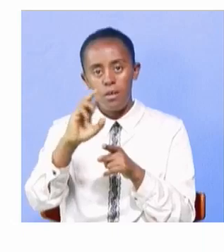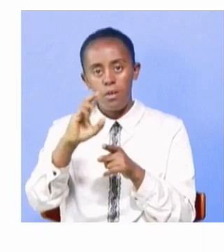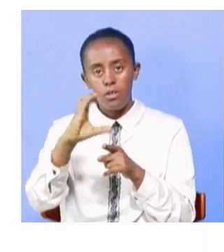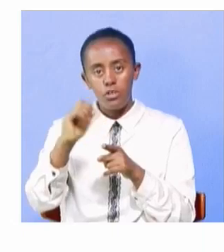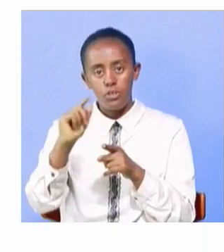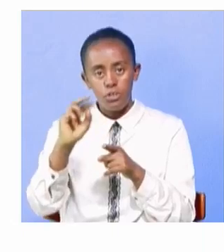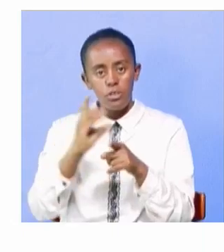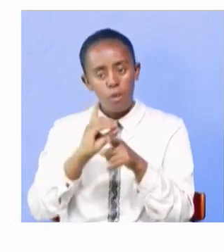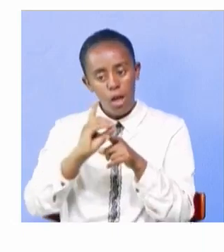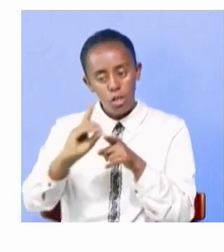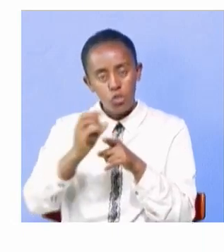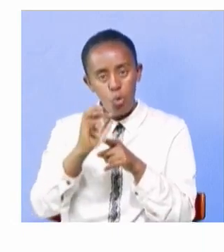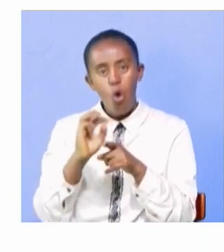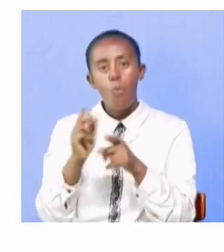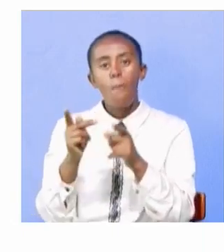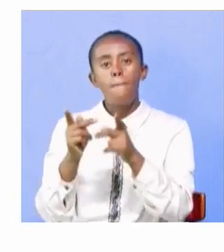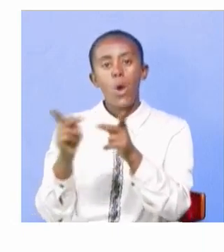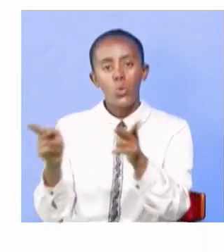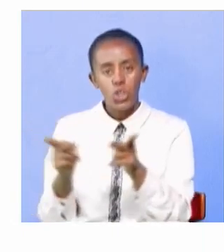or position